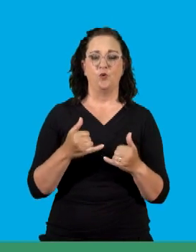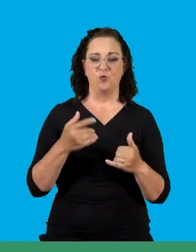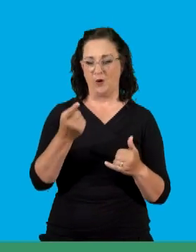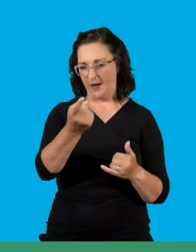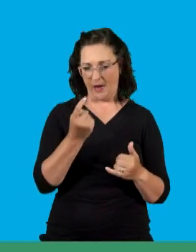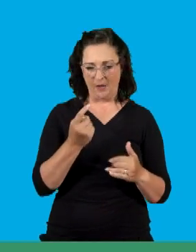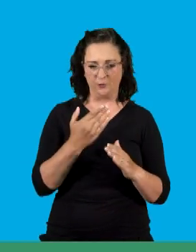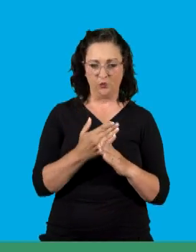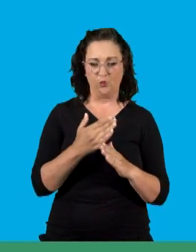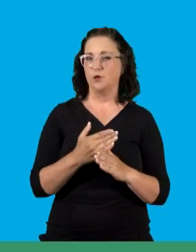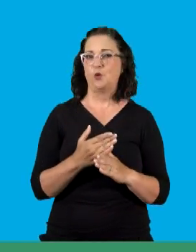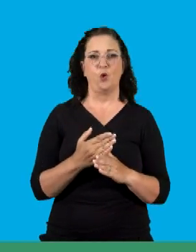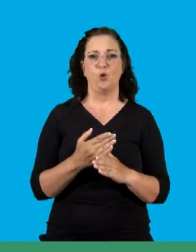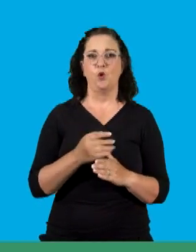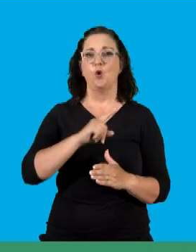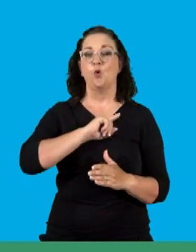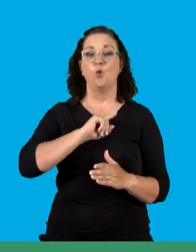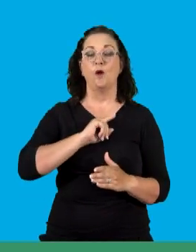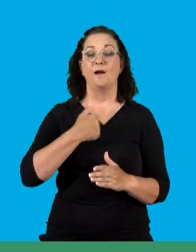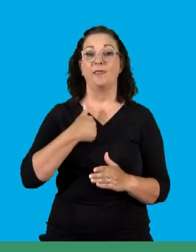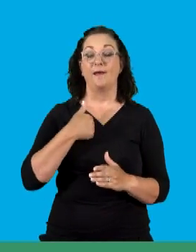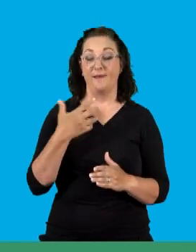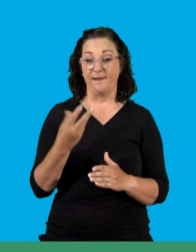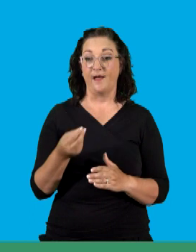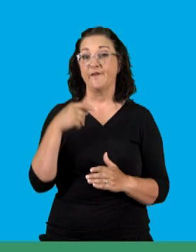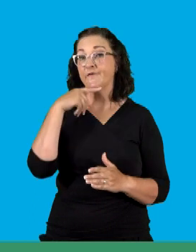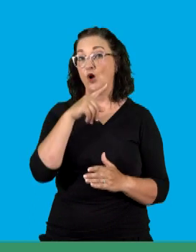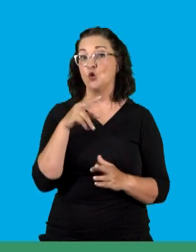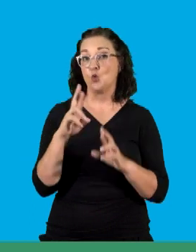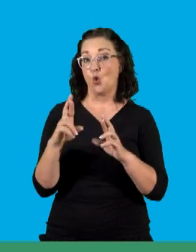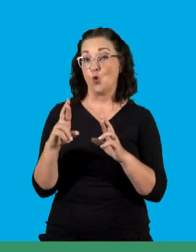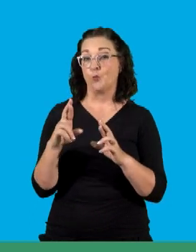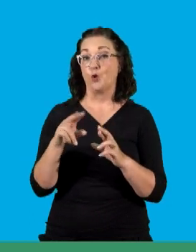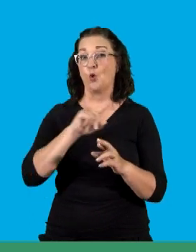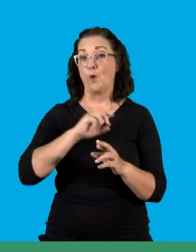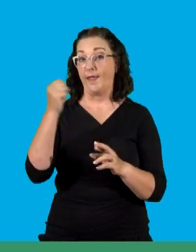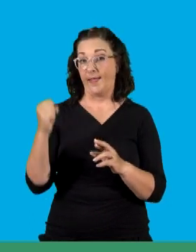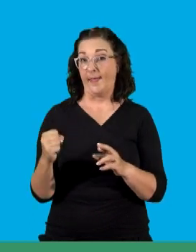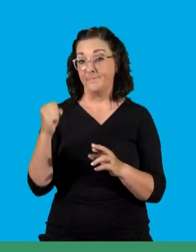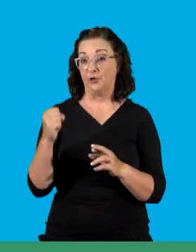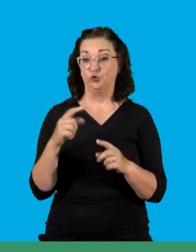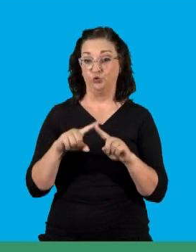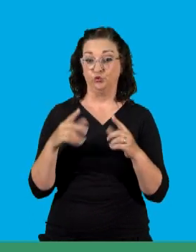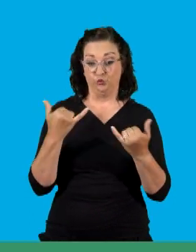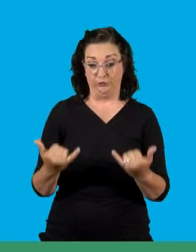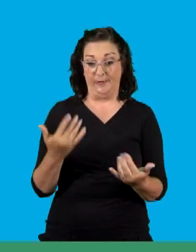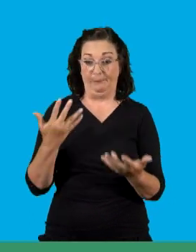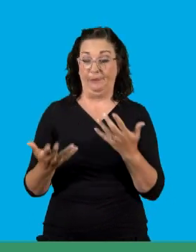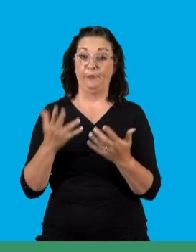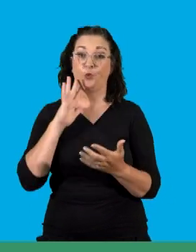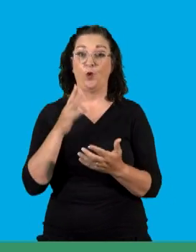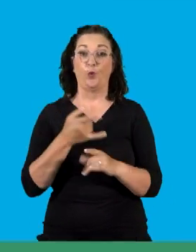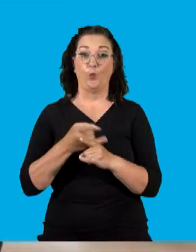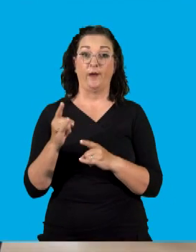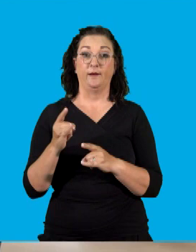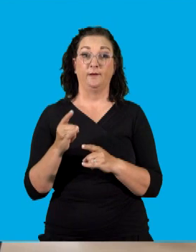constantly absent from work. Why? Because of that false hope that they have that if I go and gamble, maybe today will be my